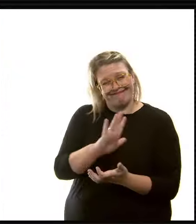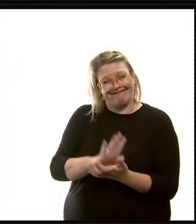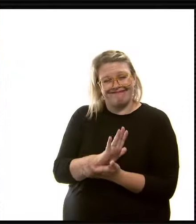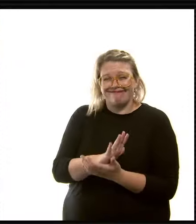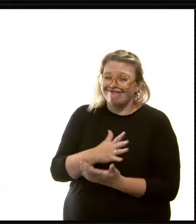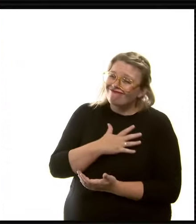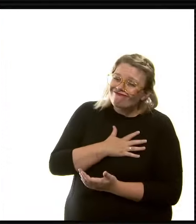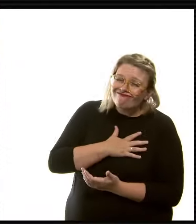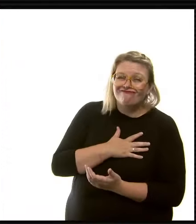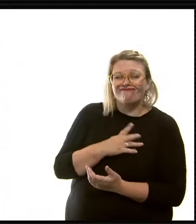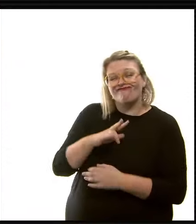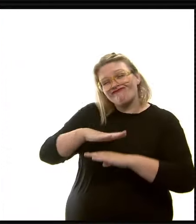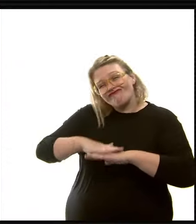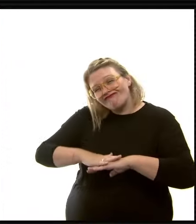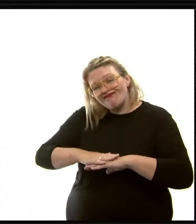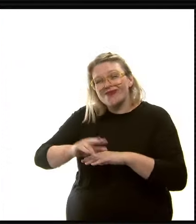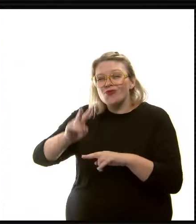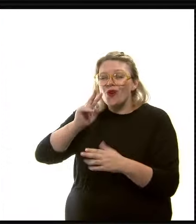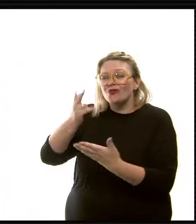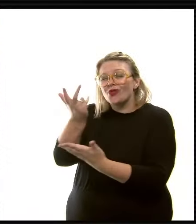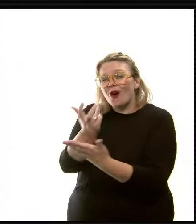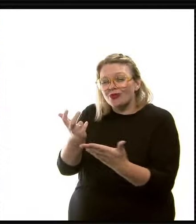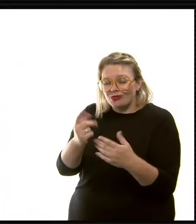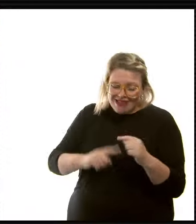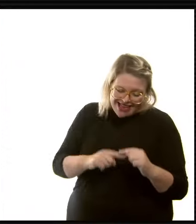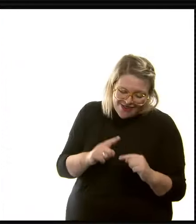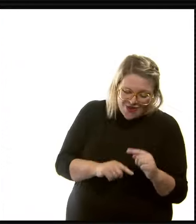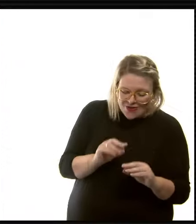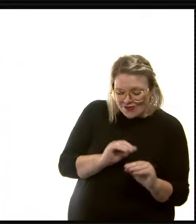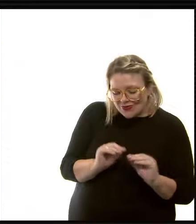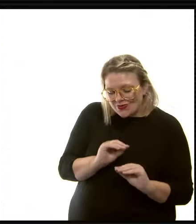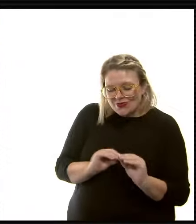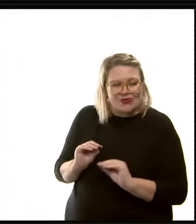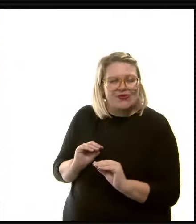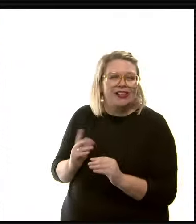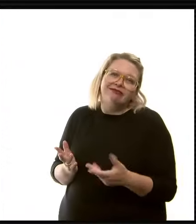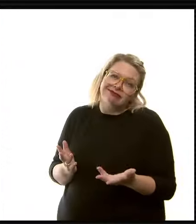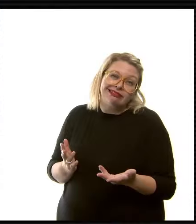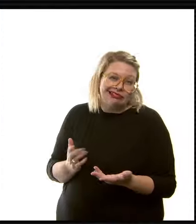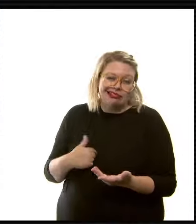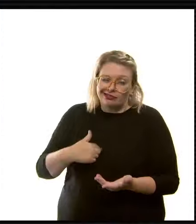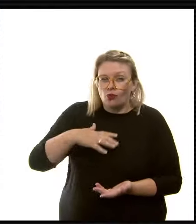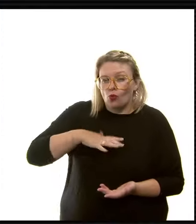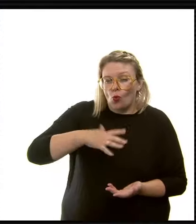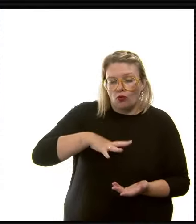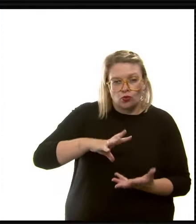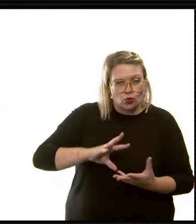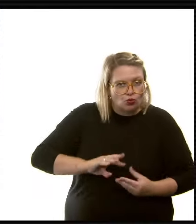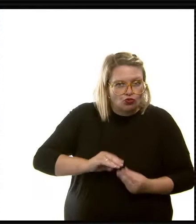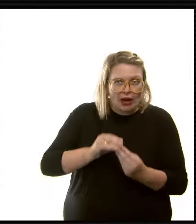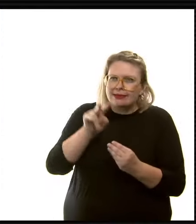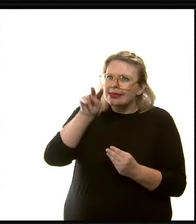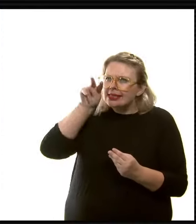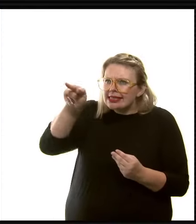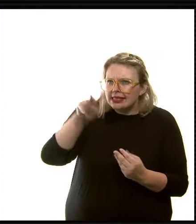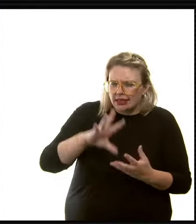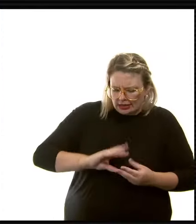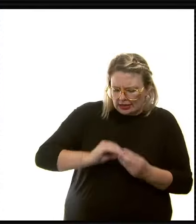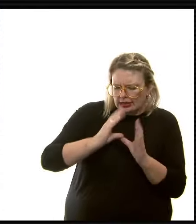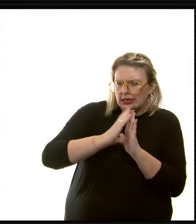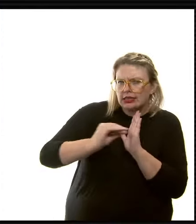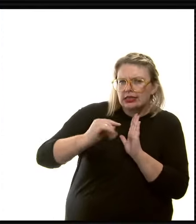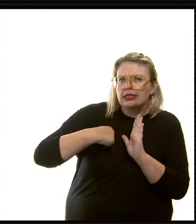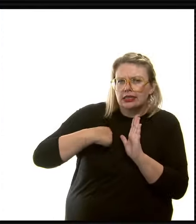on the rug, watching cartoons, playing with Lego bricks, really just wanting to recreate the things that I saw in my own